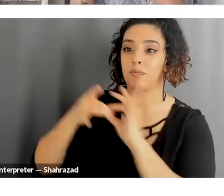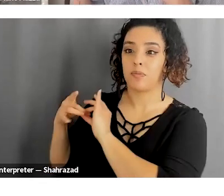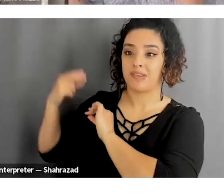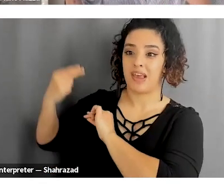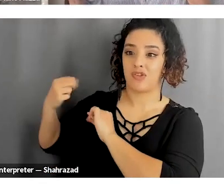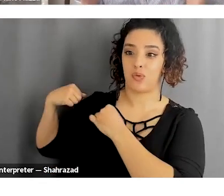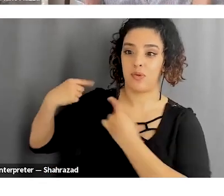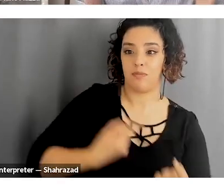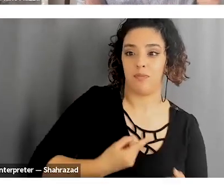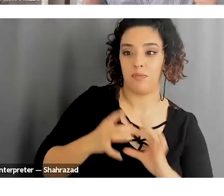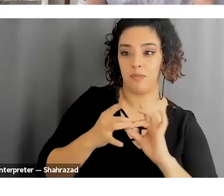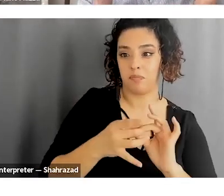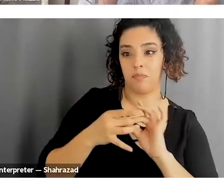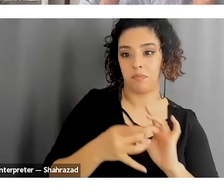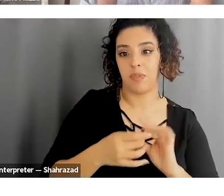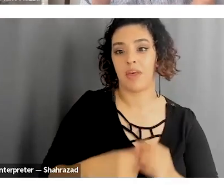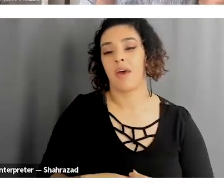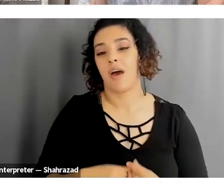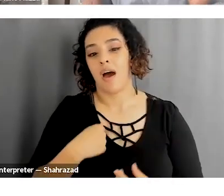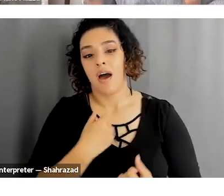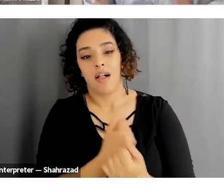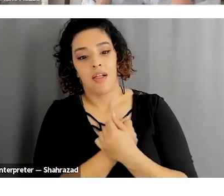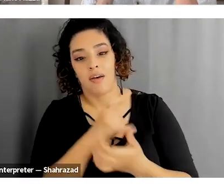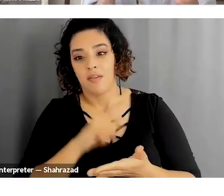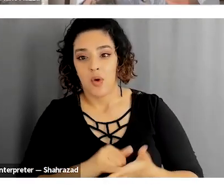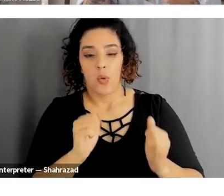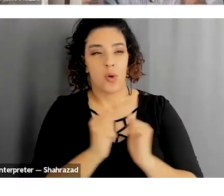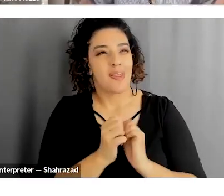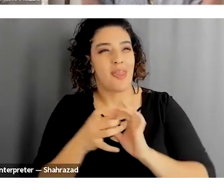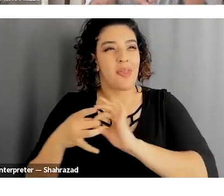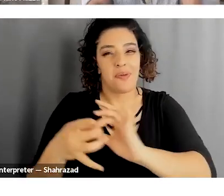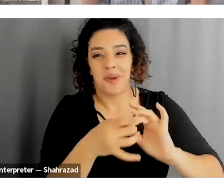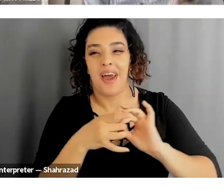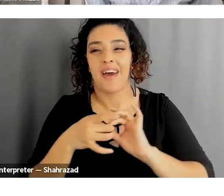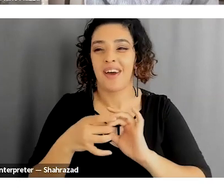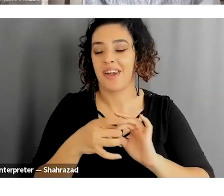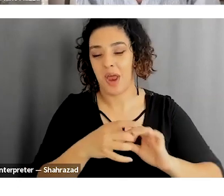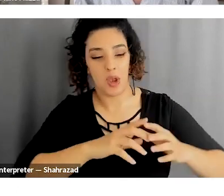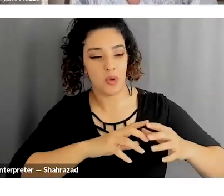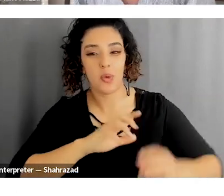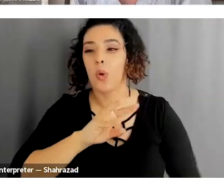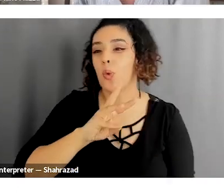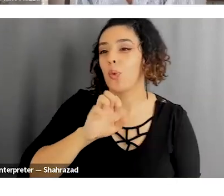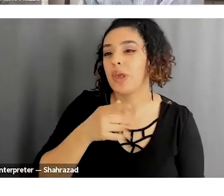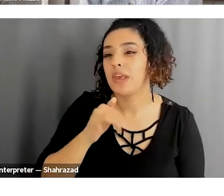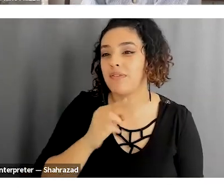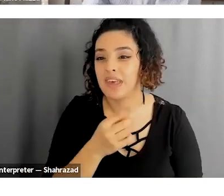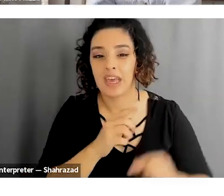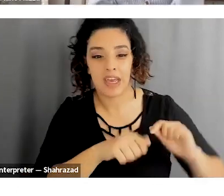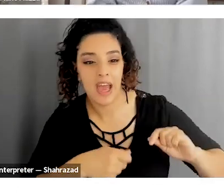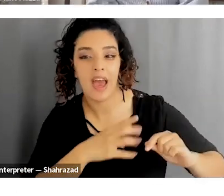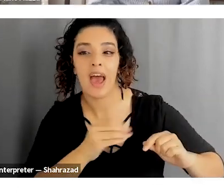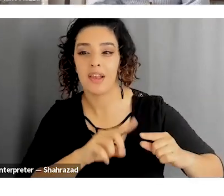like academia kind of like uses puns around like weaving and thread and fabric, and like it just gets me excited.